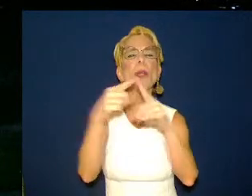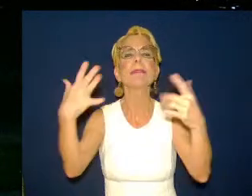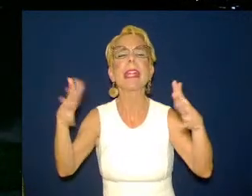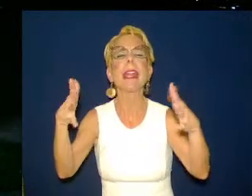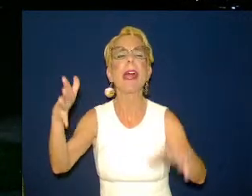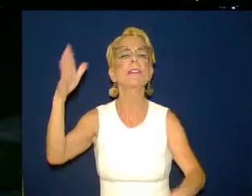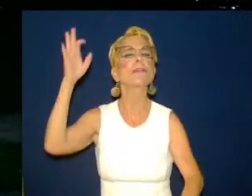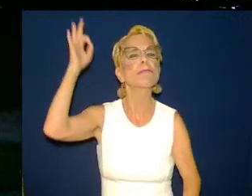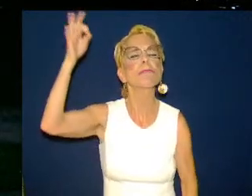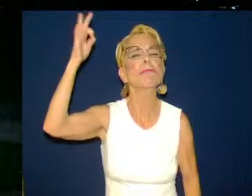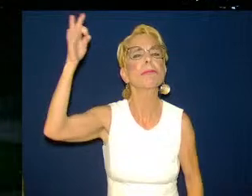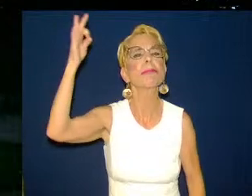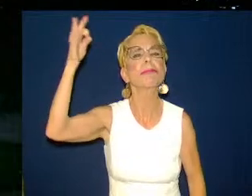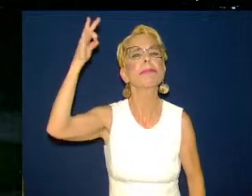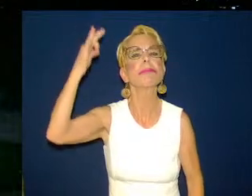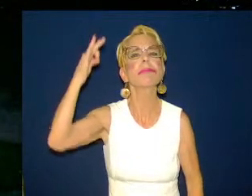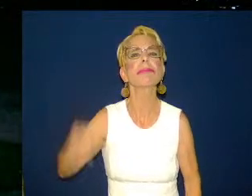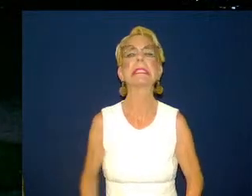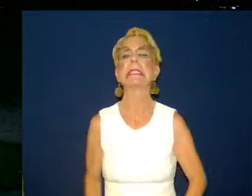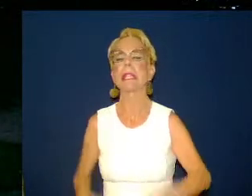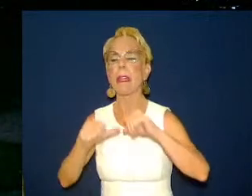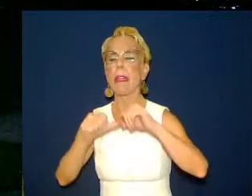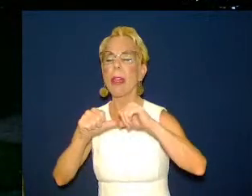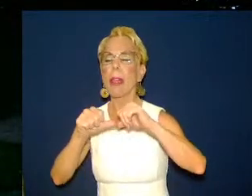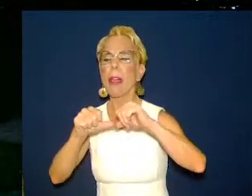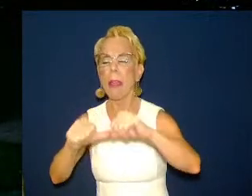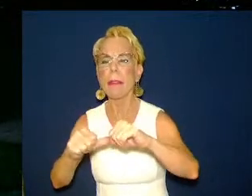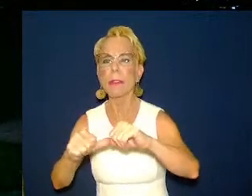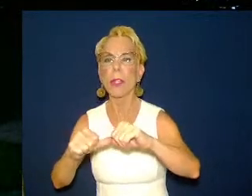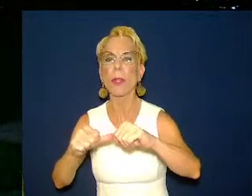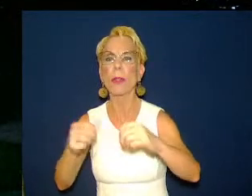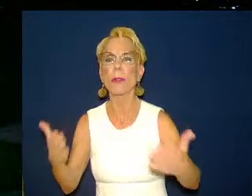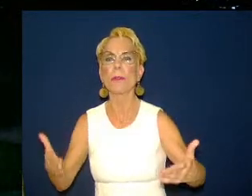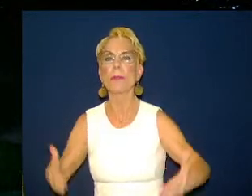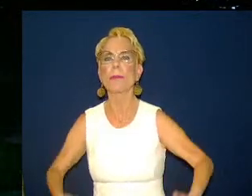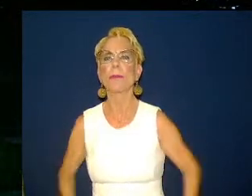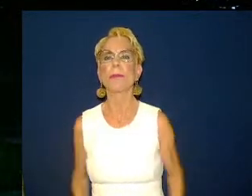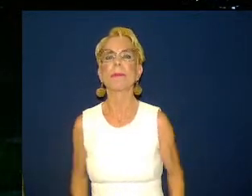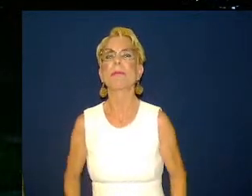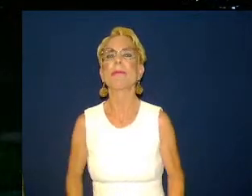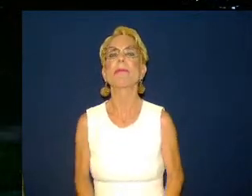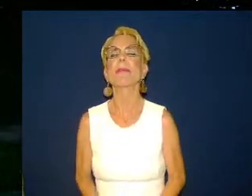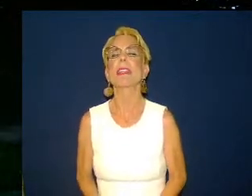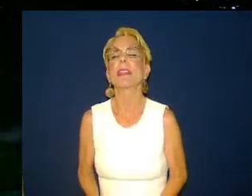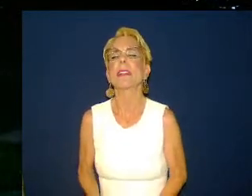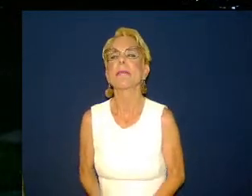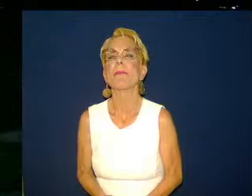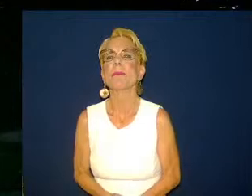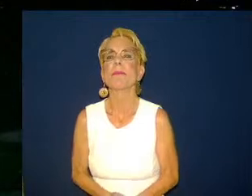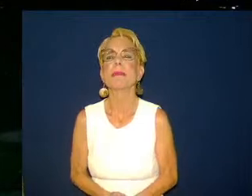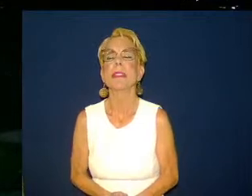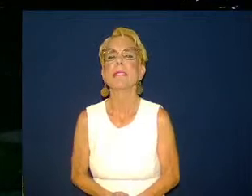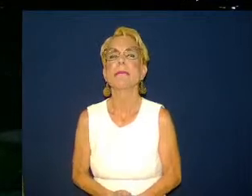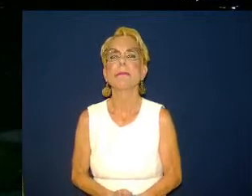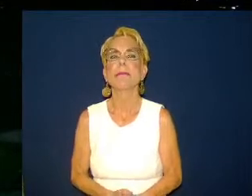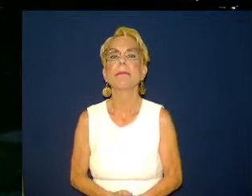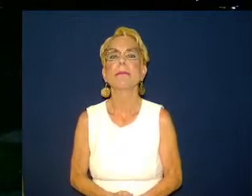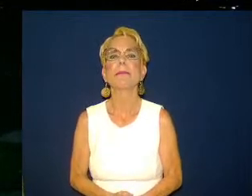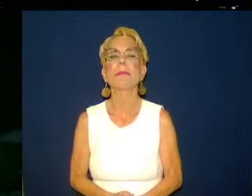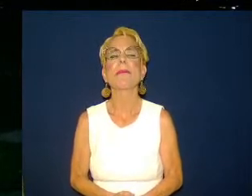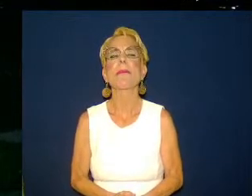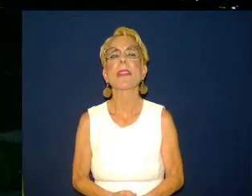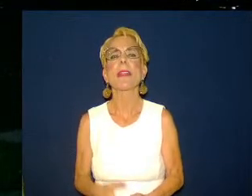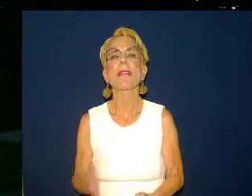Bible. And keep preaching the word, but when you preach it, don't beat people over the head with it. What you have to do, you have to learn how